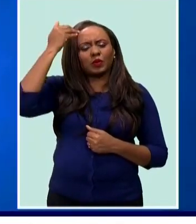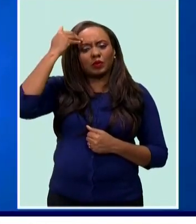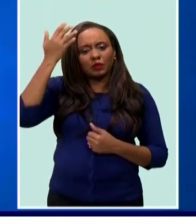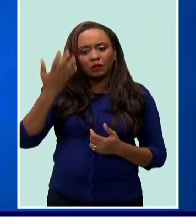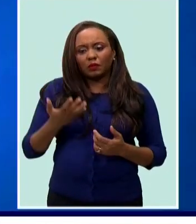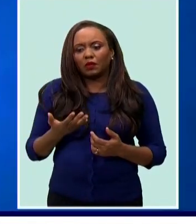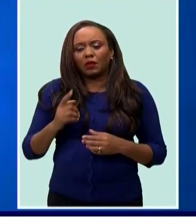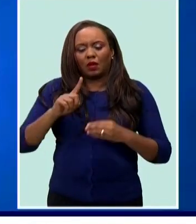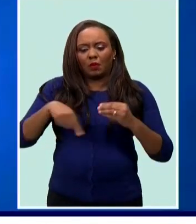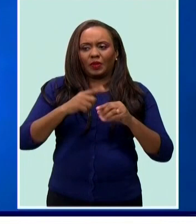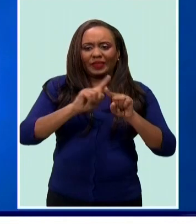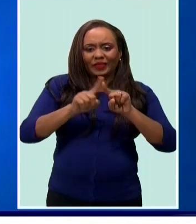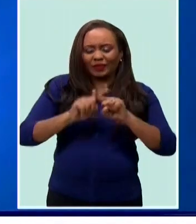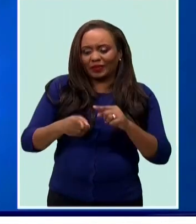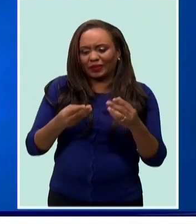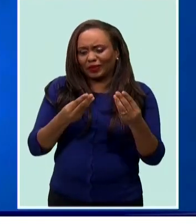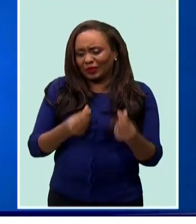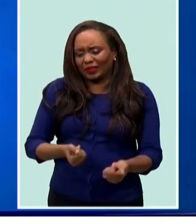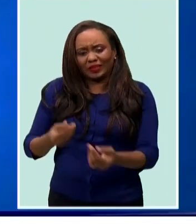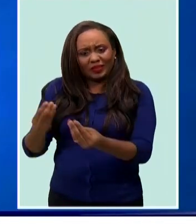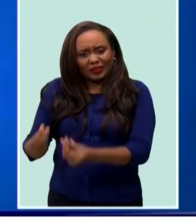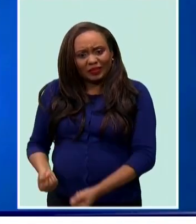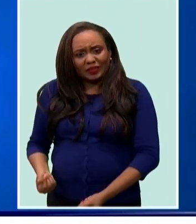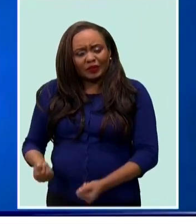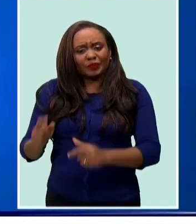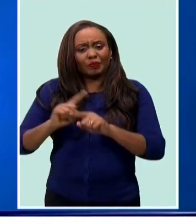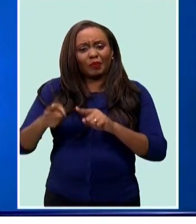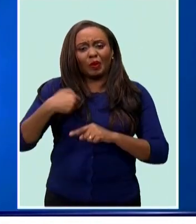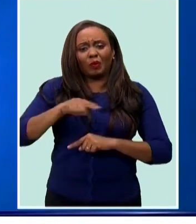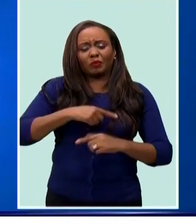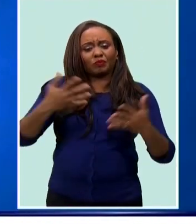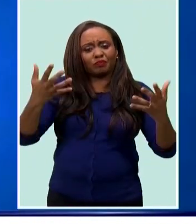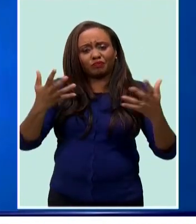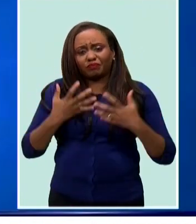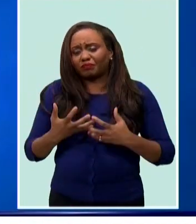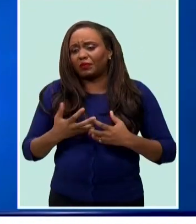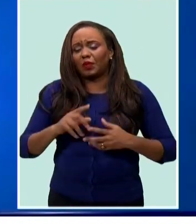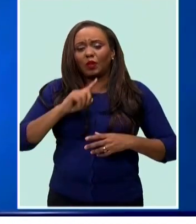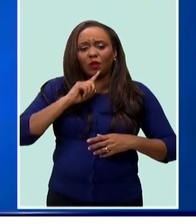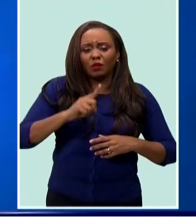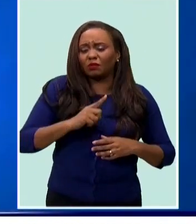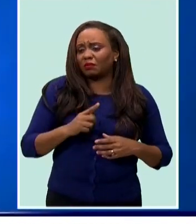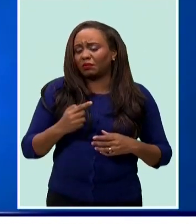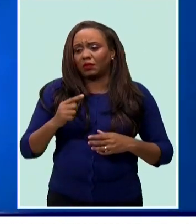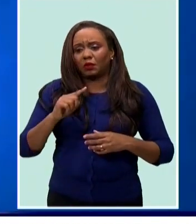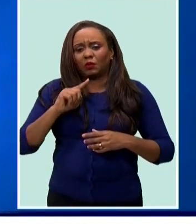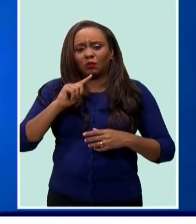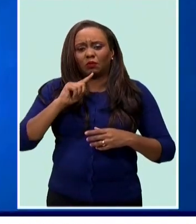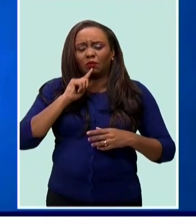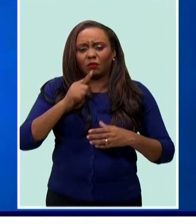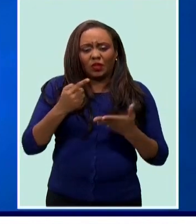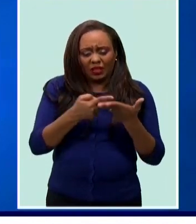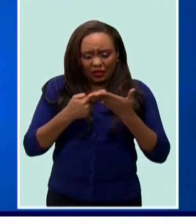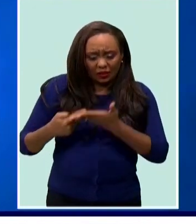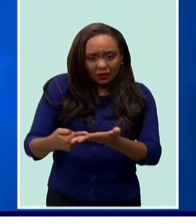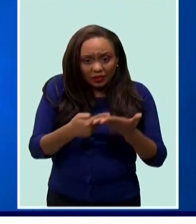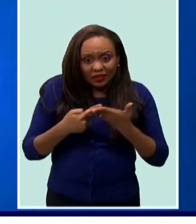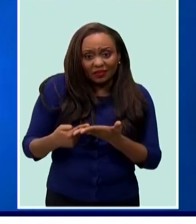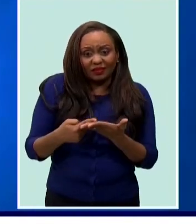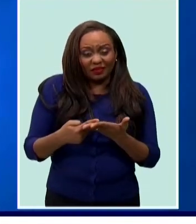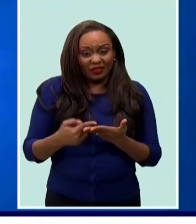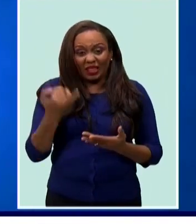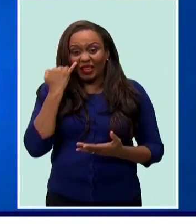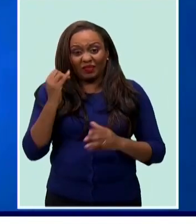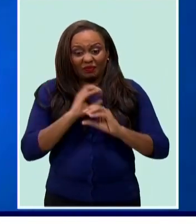alternative solution, and with our like-minded partners have stressed the need for an internal and meaningful dialogue without which